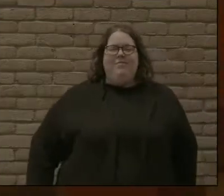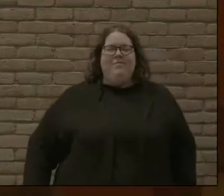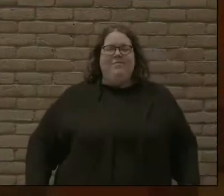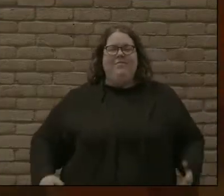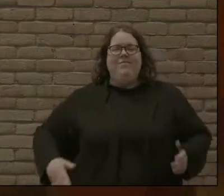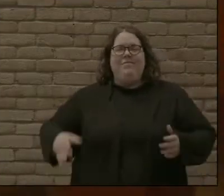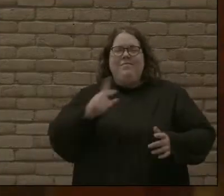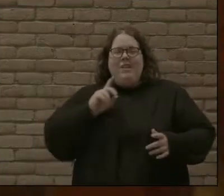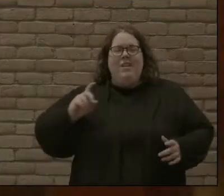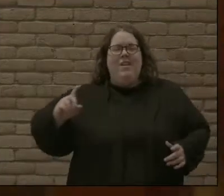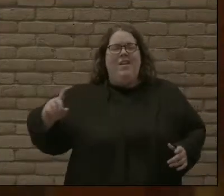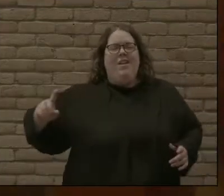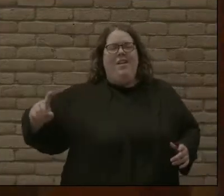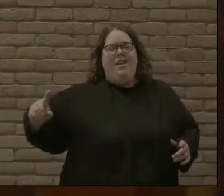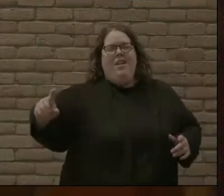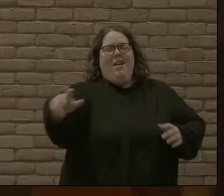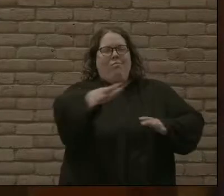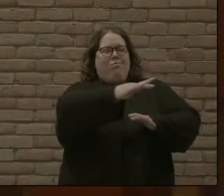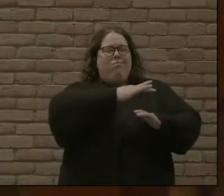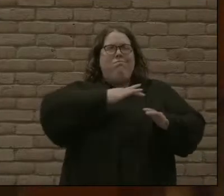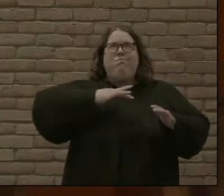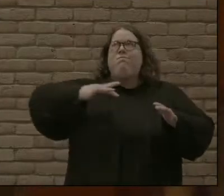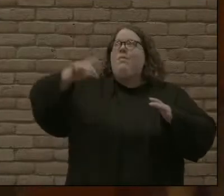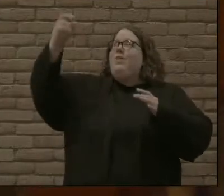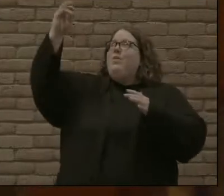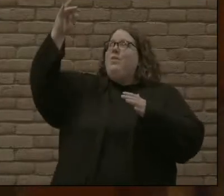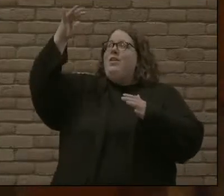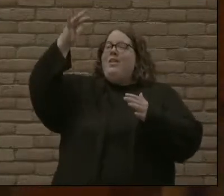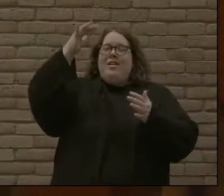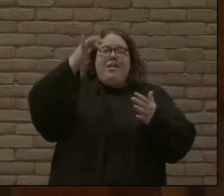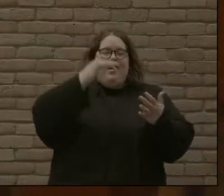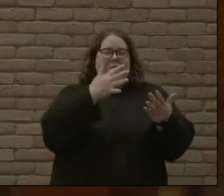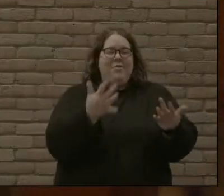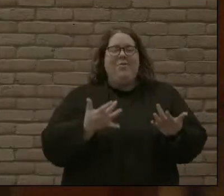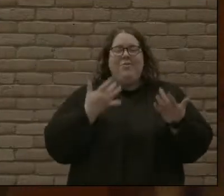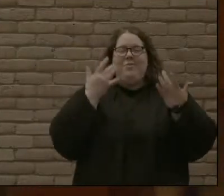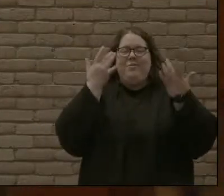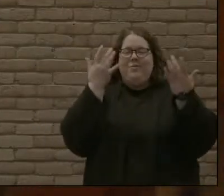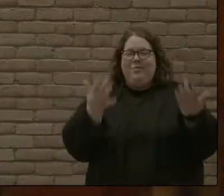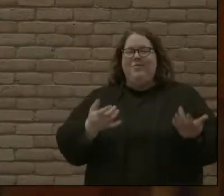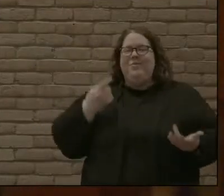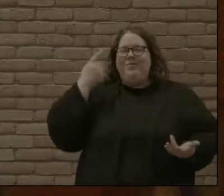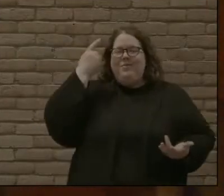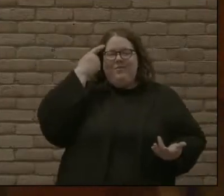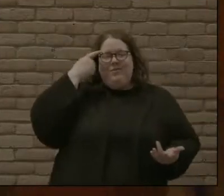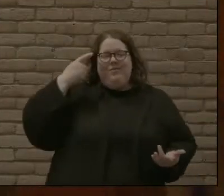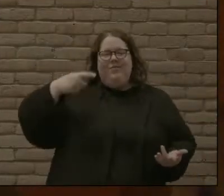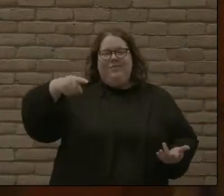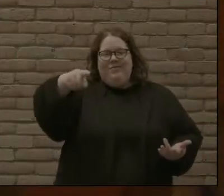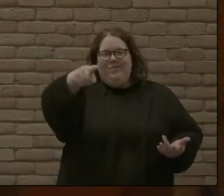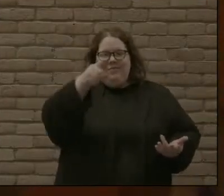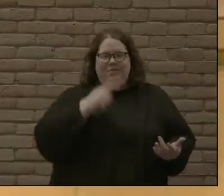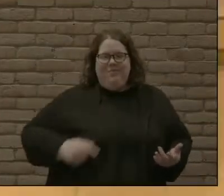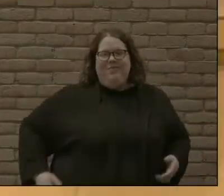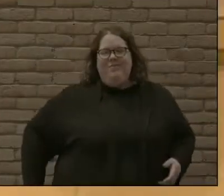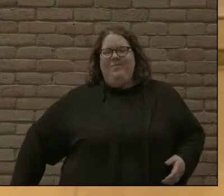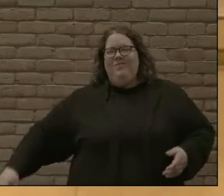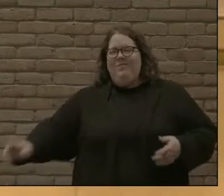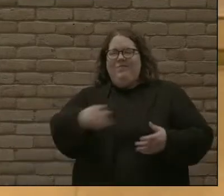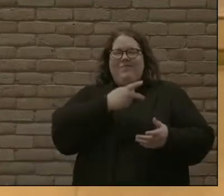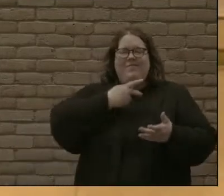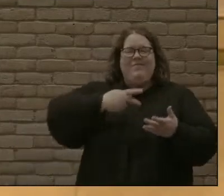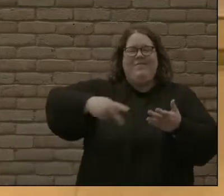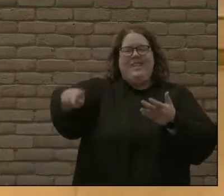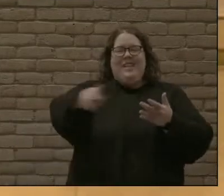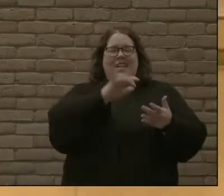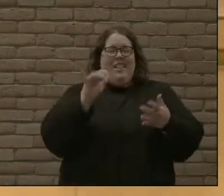Run into wide open spaces, graces waiting for you. Dance